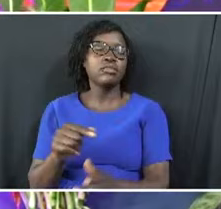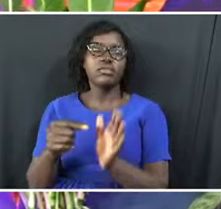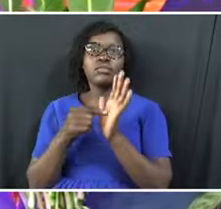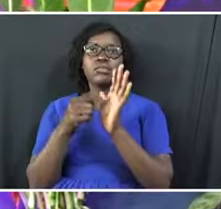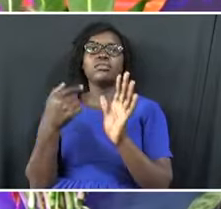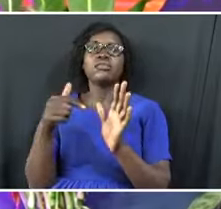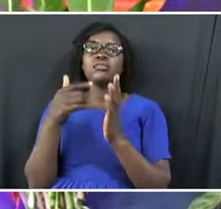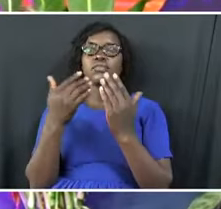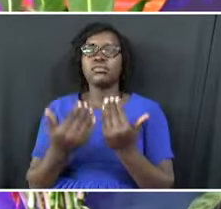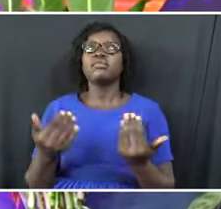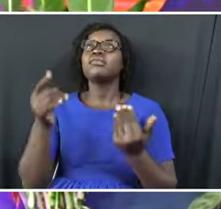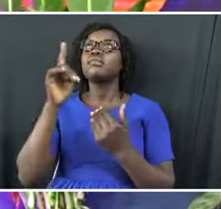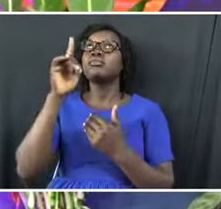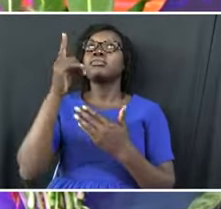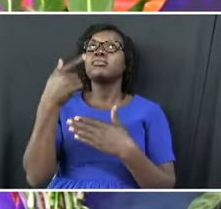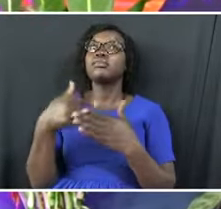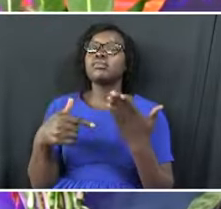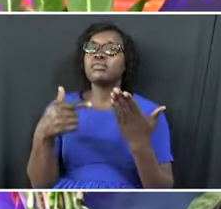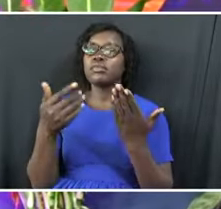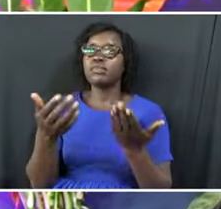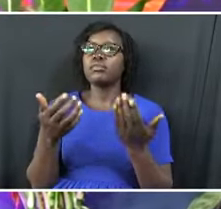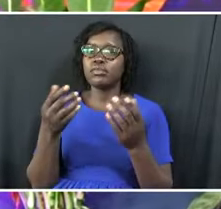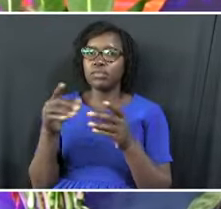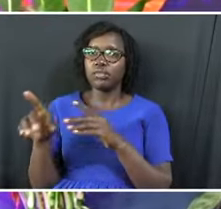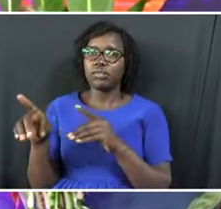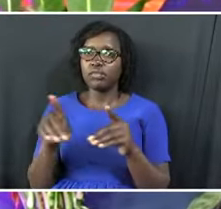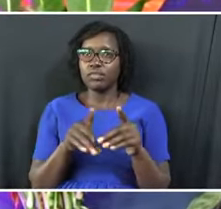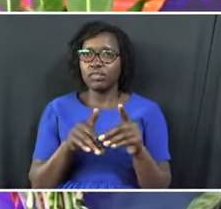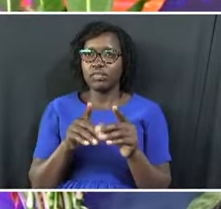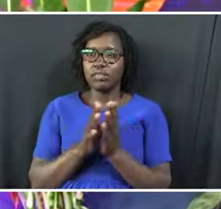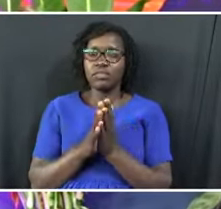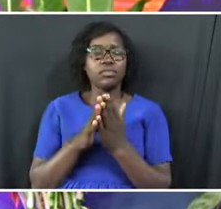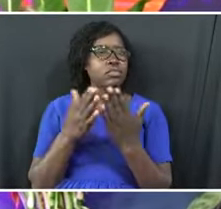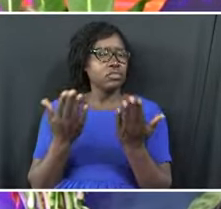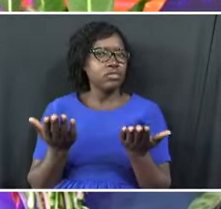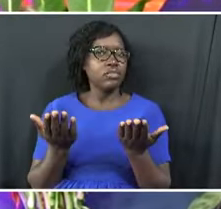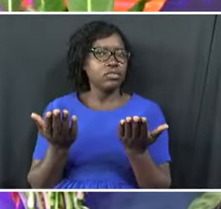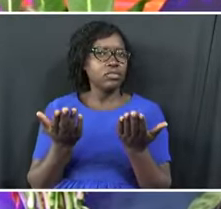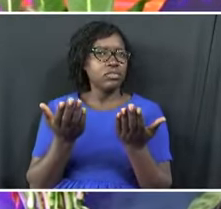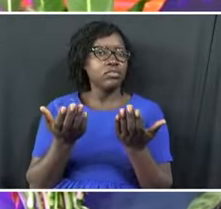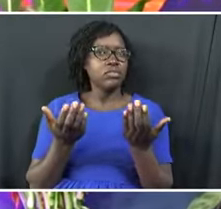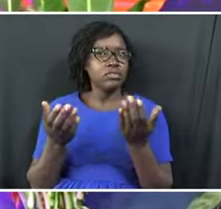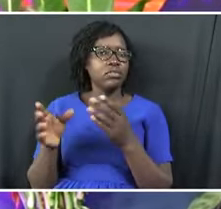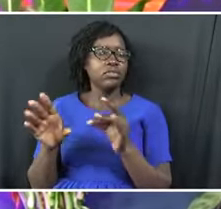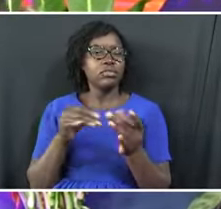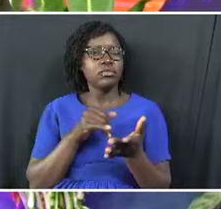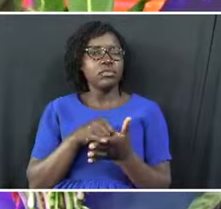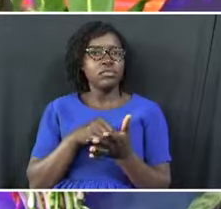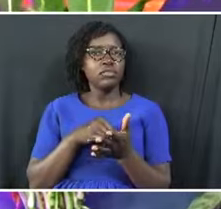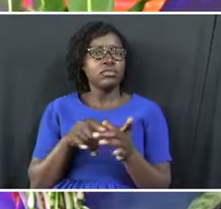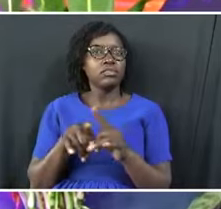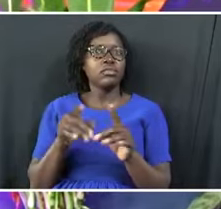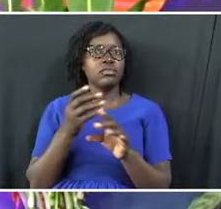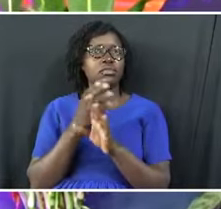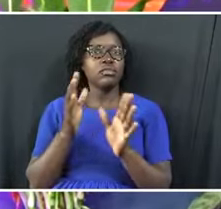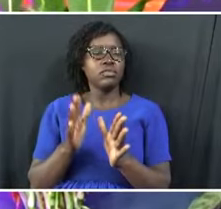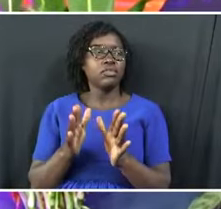his children what we need to do and on how we need to do it as Christians.